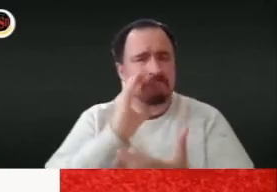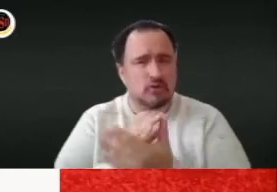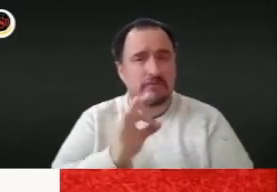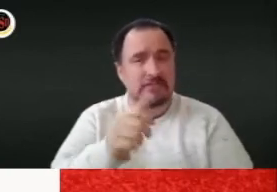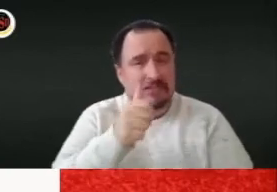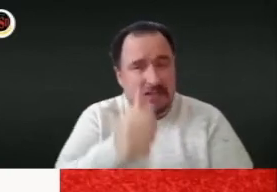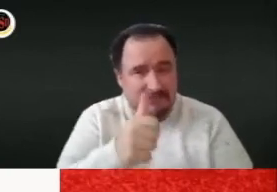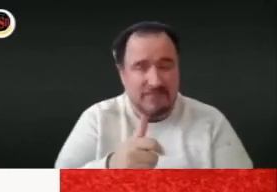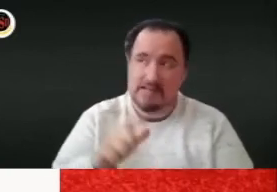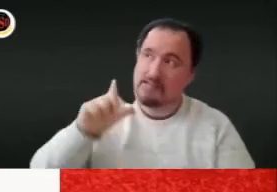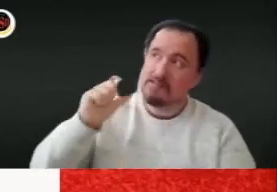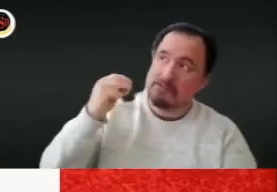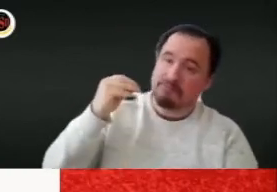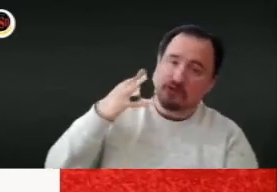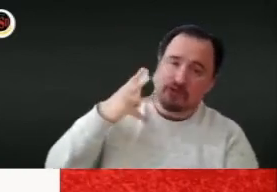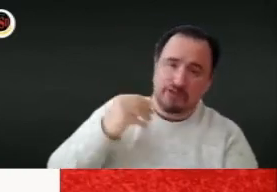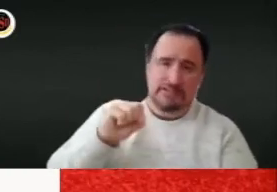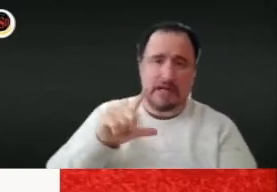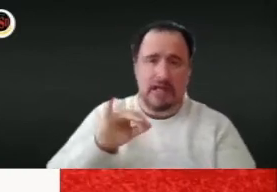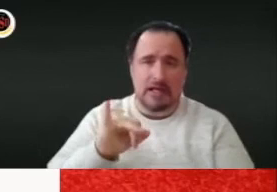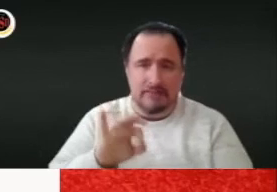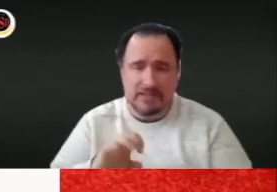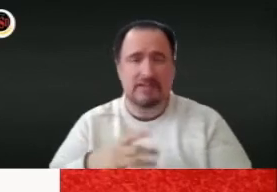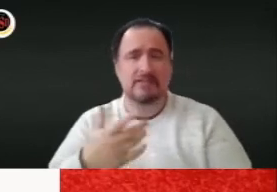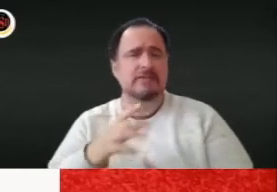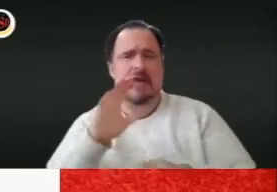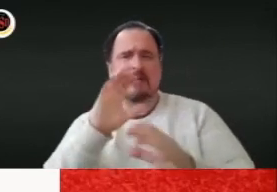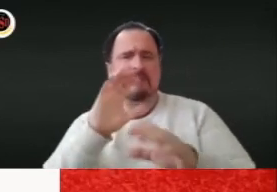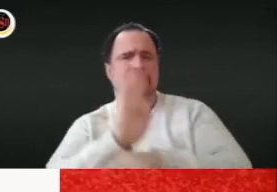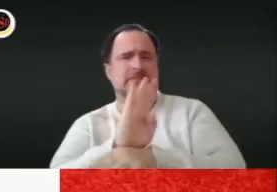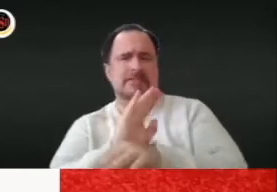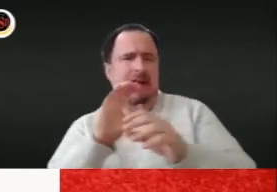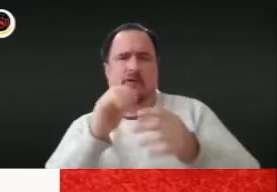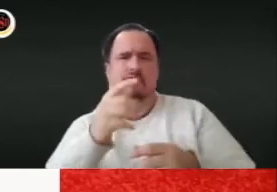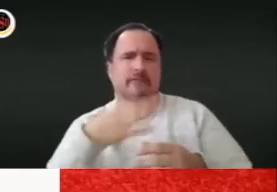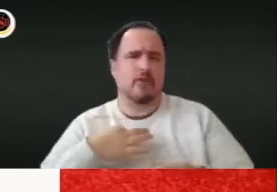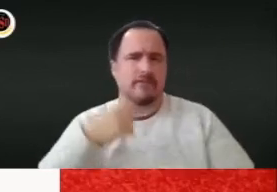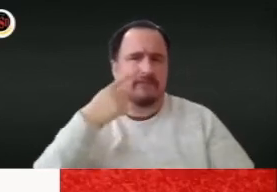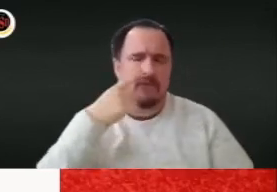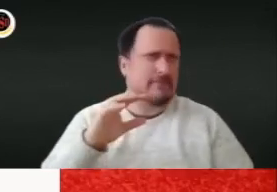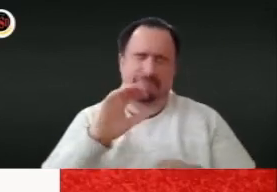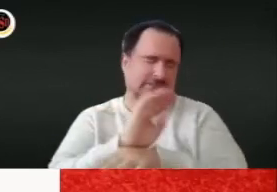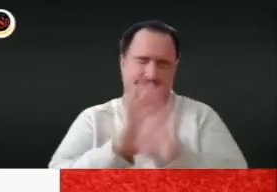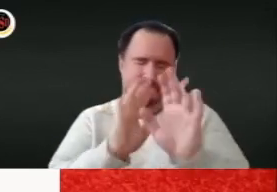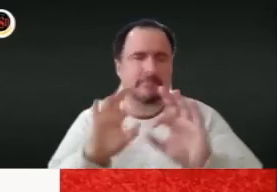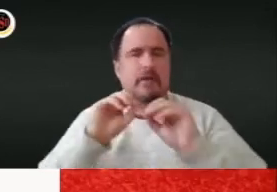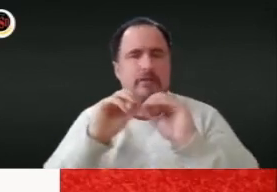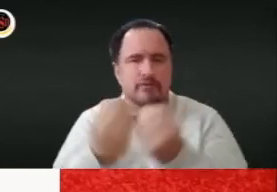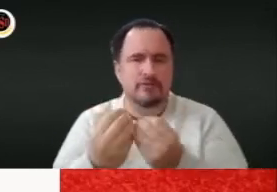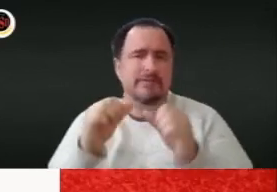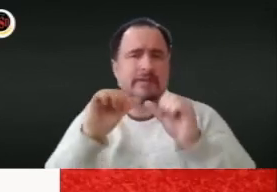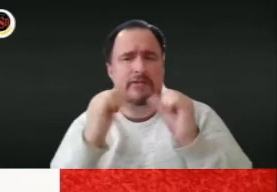some pictures of yourself. Pictures of yourself working for the business and